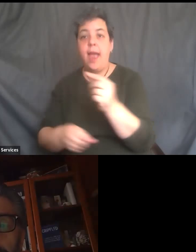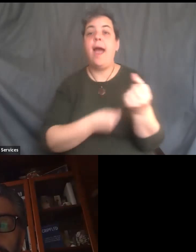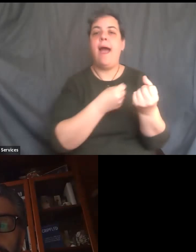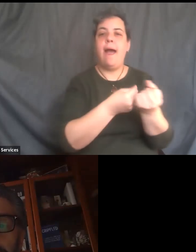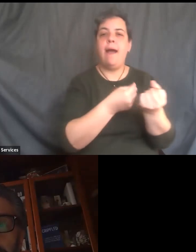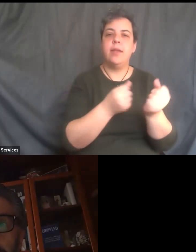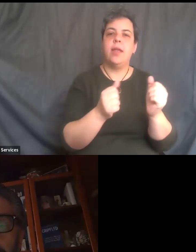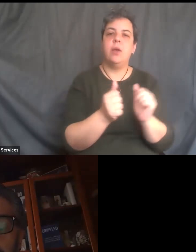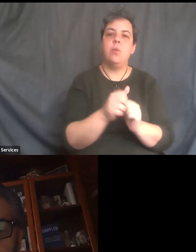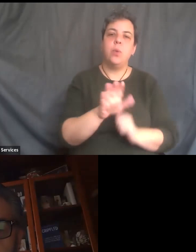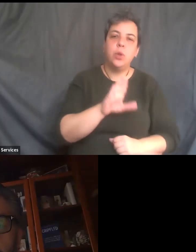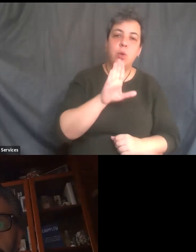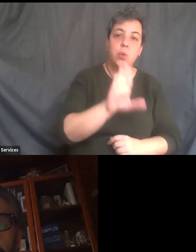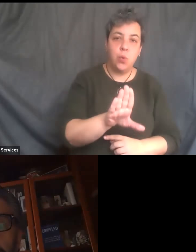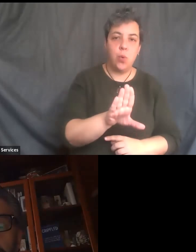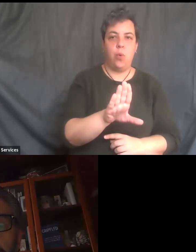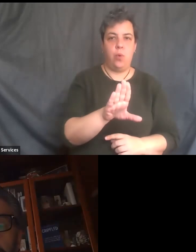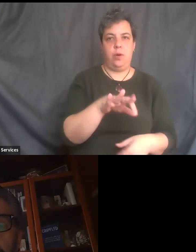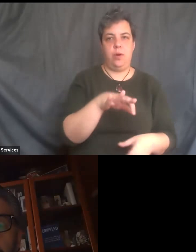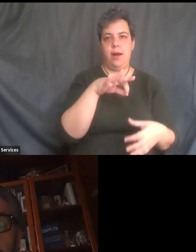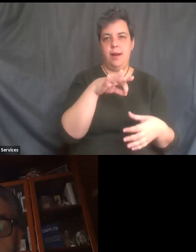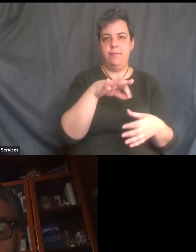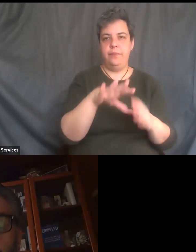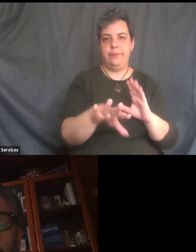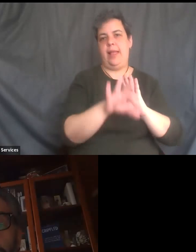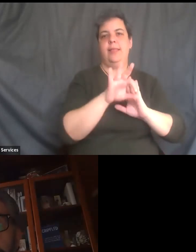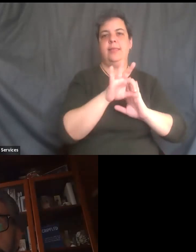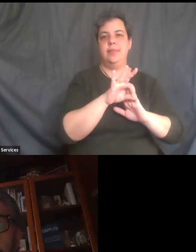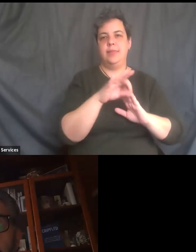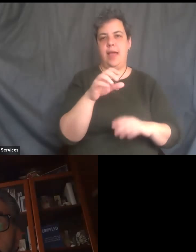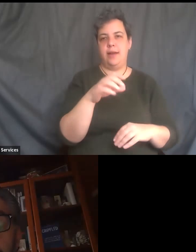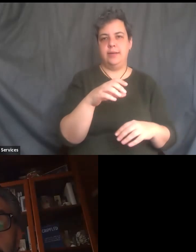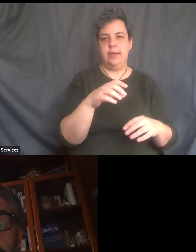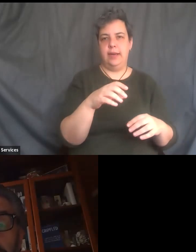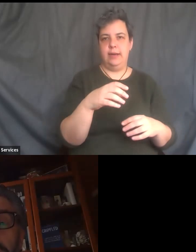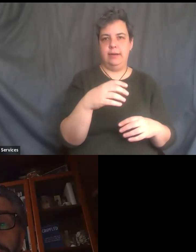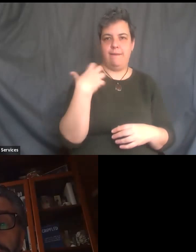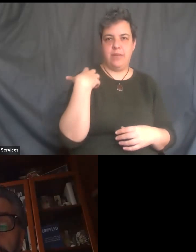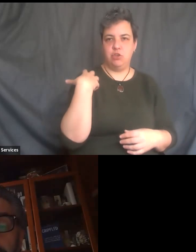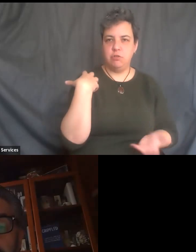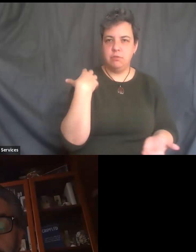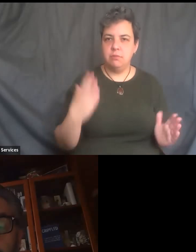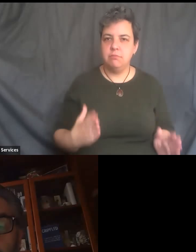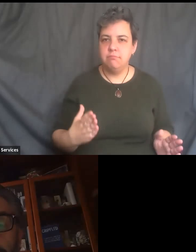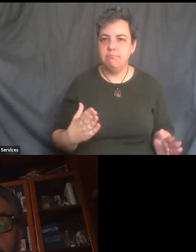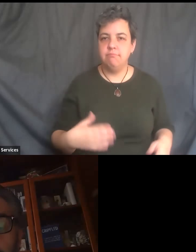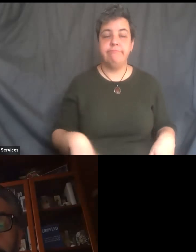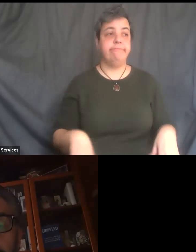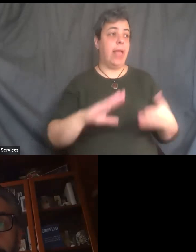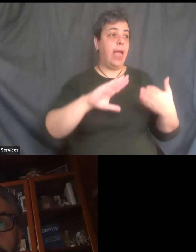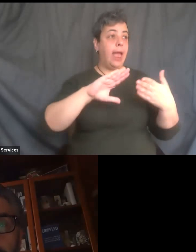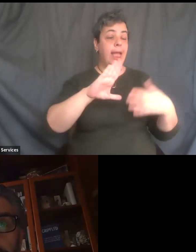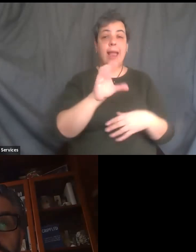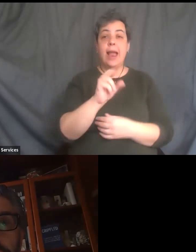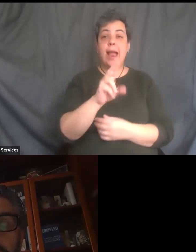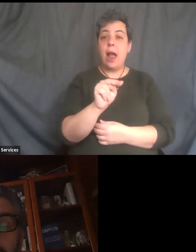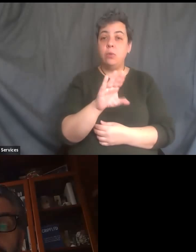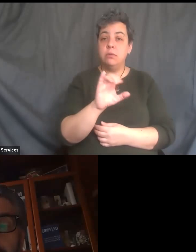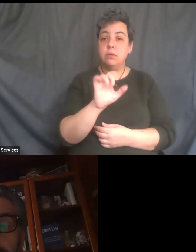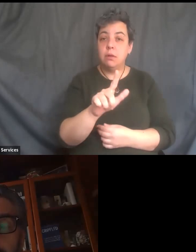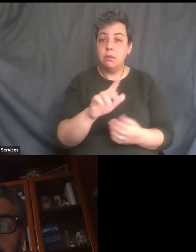members, senators, council members. We elect them, and that's important for us to be able to push